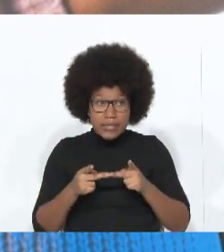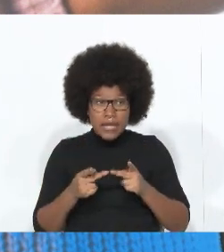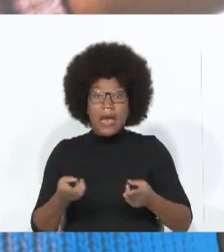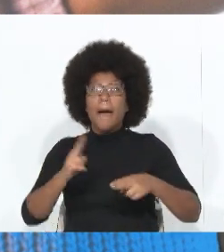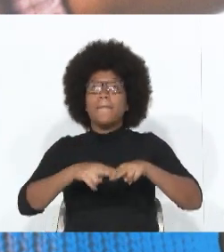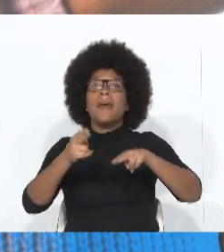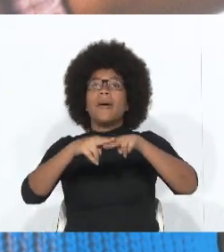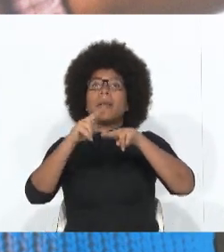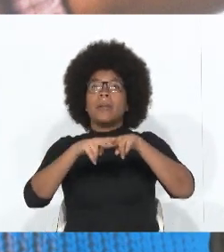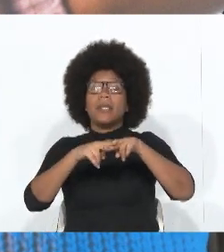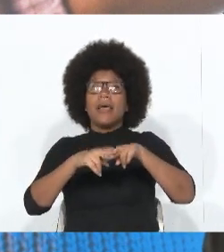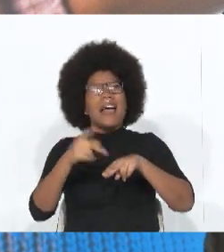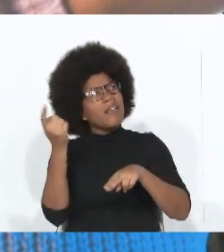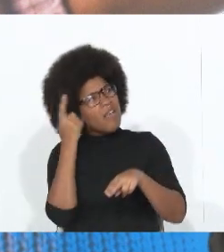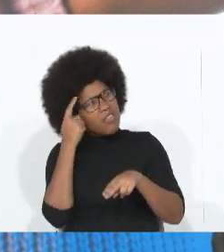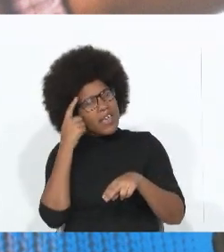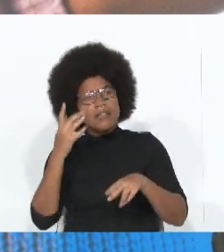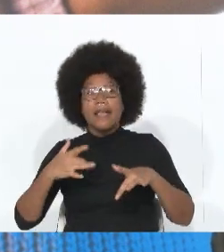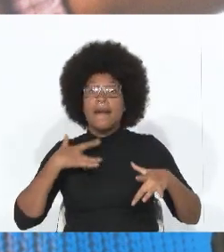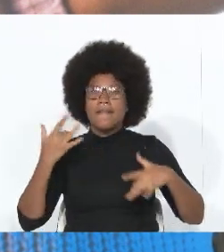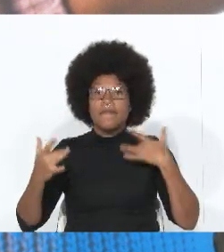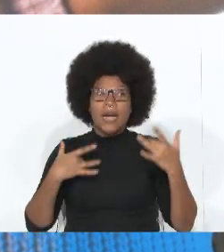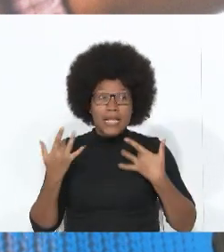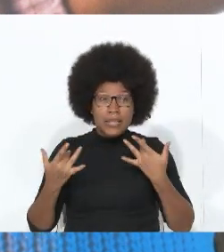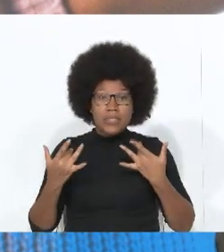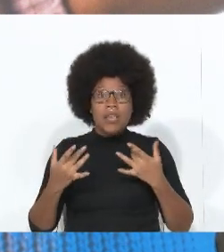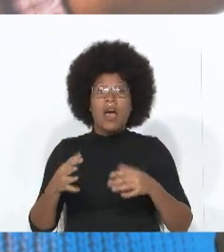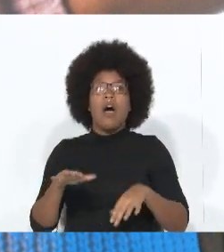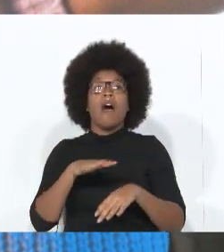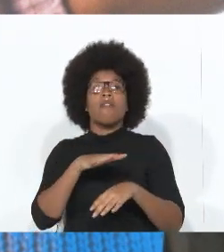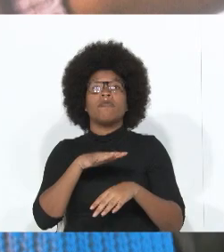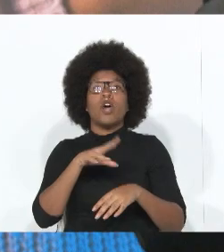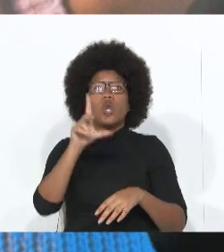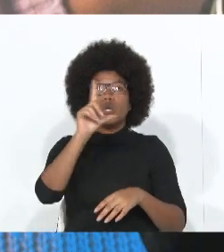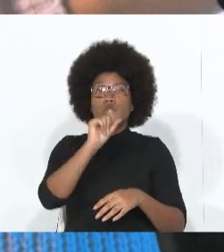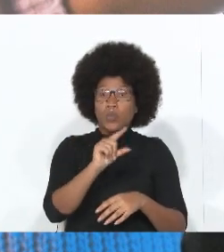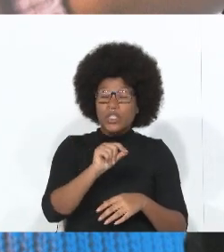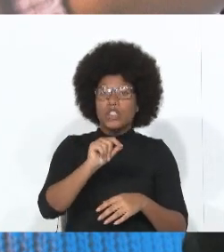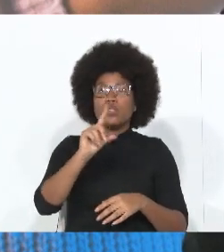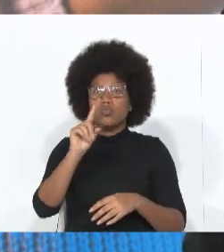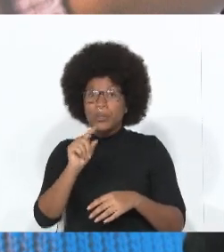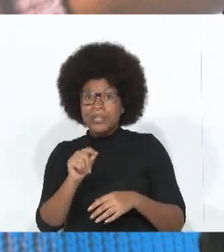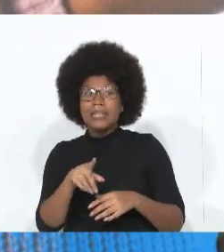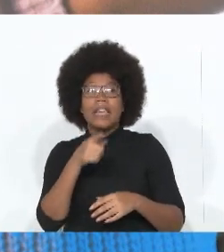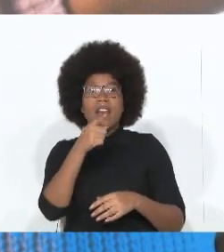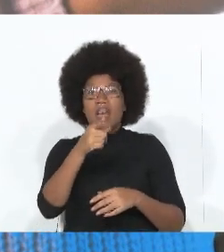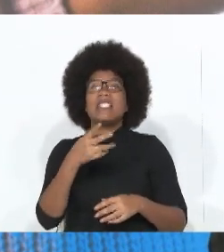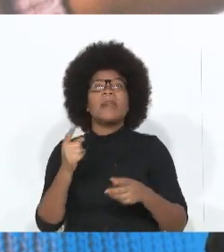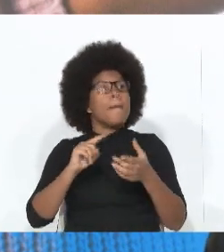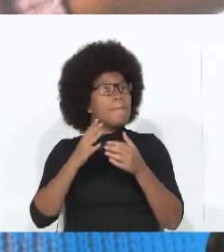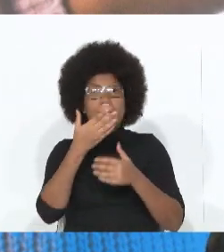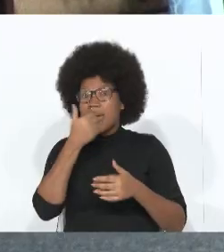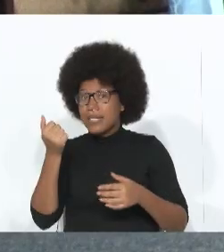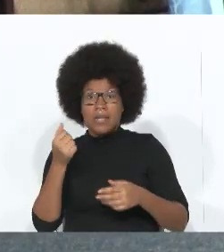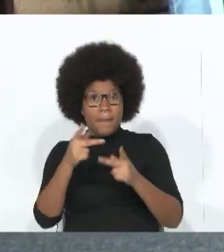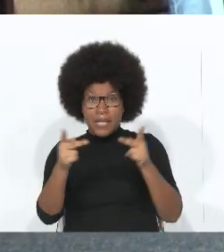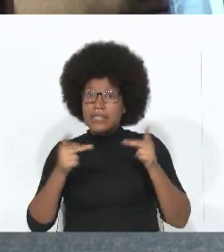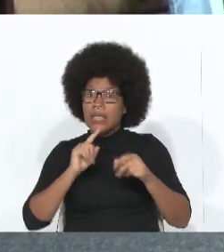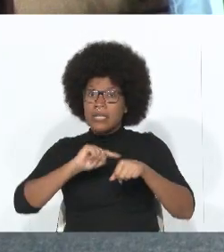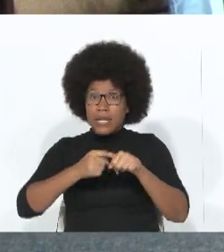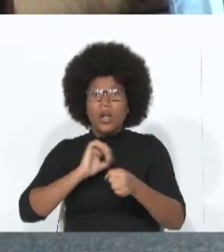build on. And I think the events of early 2020 and the environment that it stimulated is the best point,